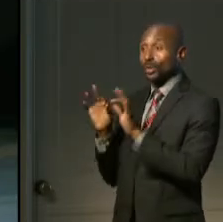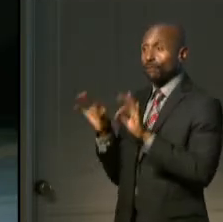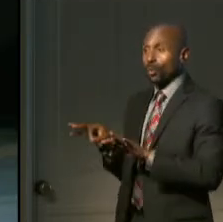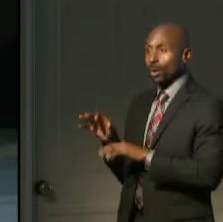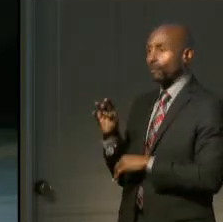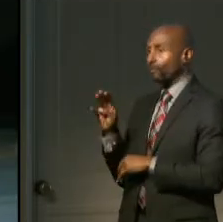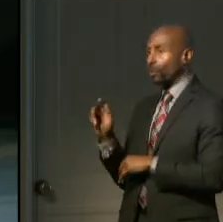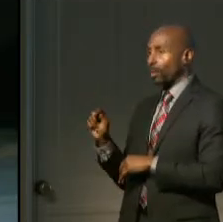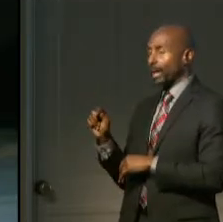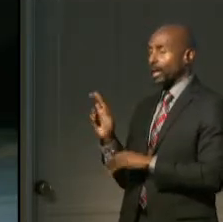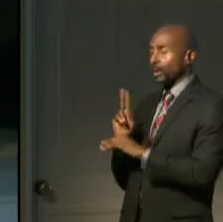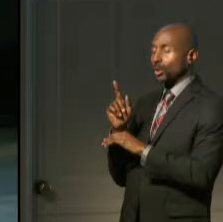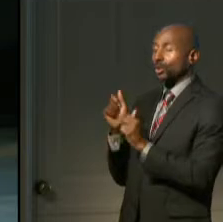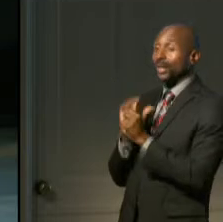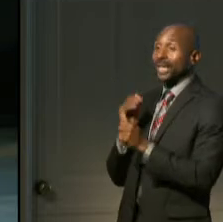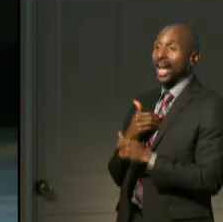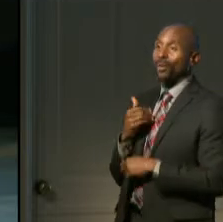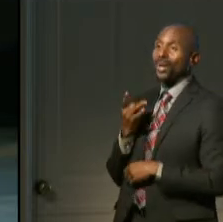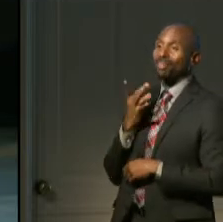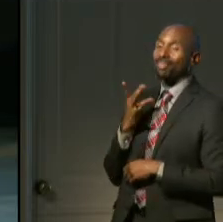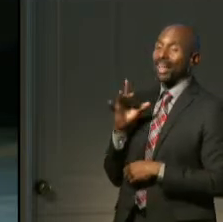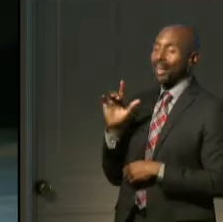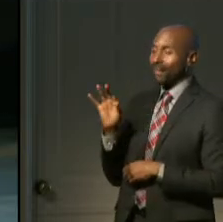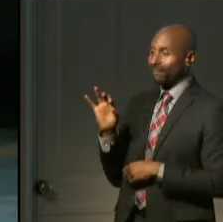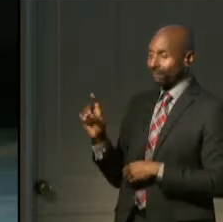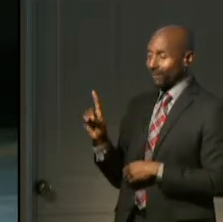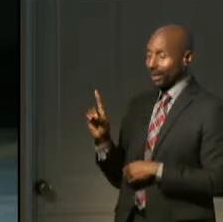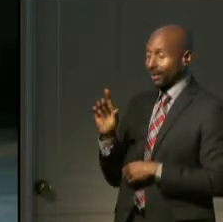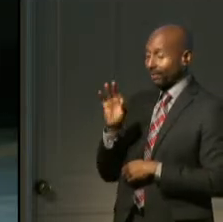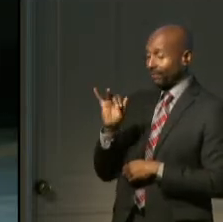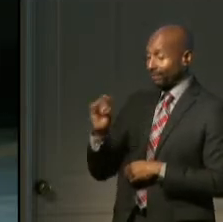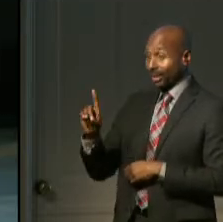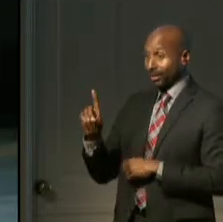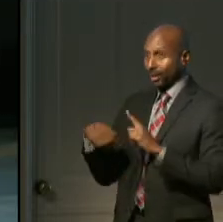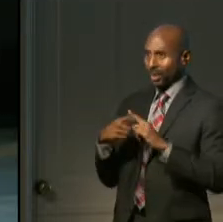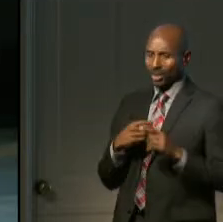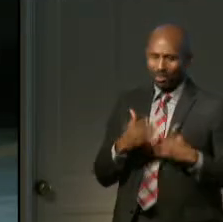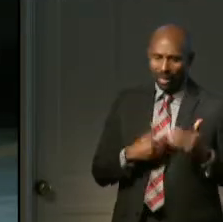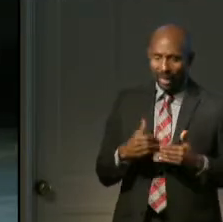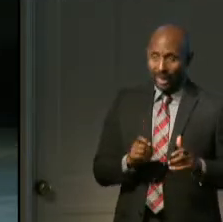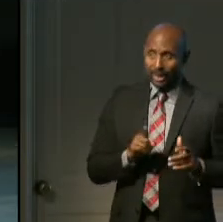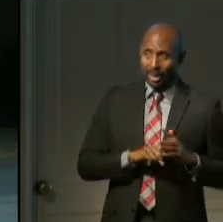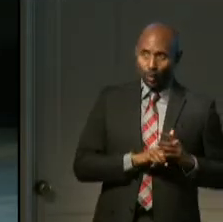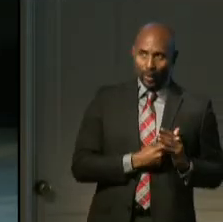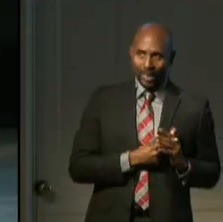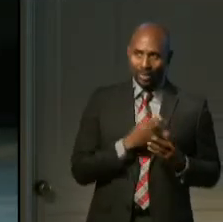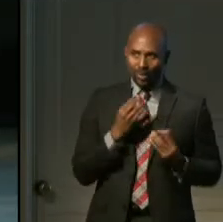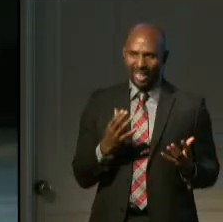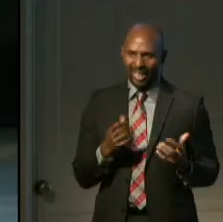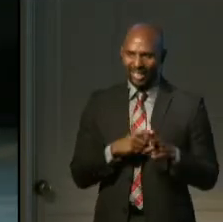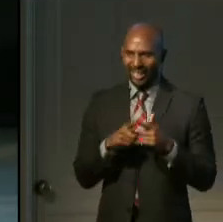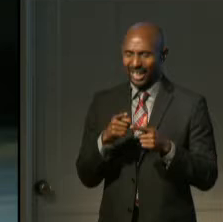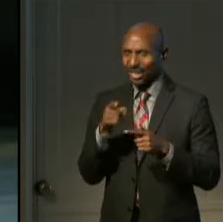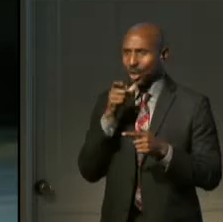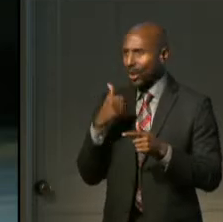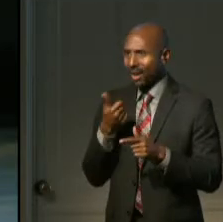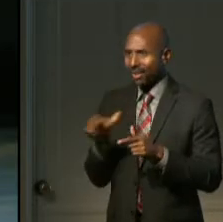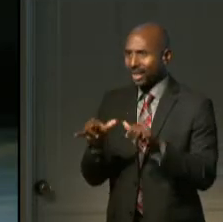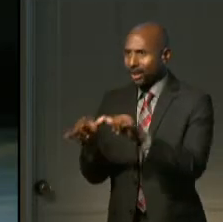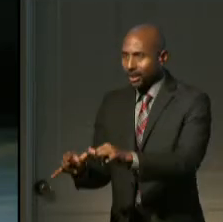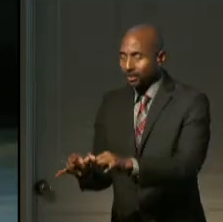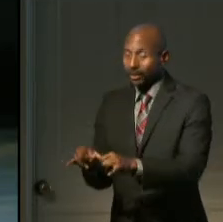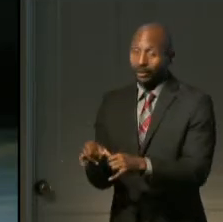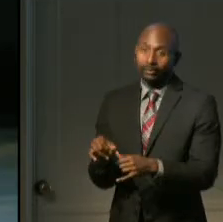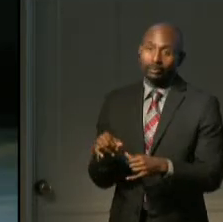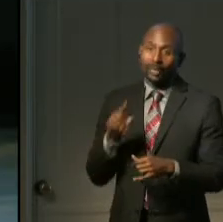whenever you process original data, you have something that's not really measurements anymore. It's what some algorithm can do that's as good as you